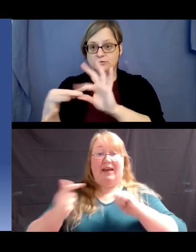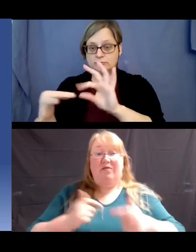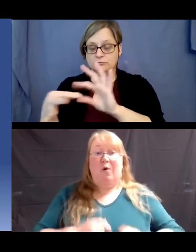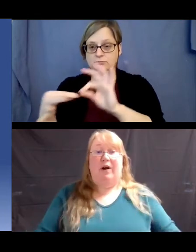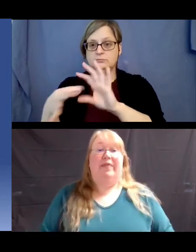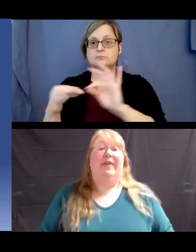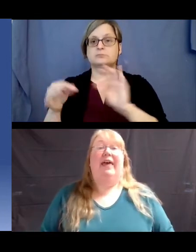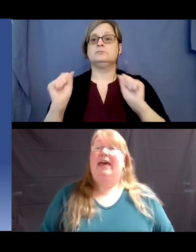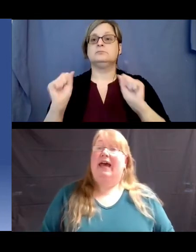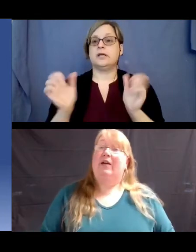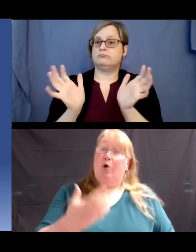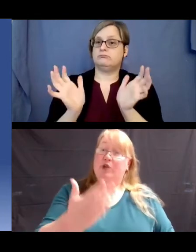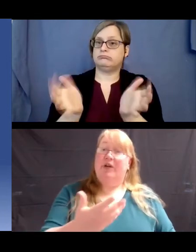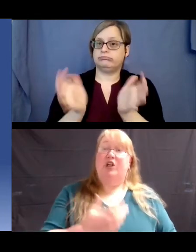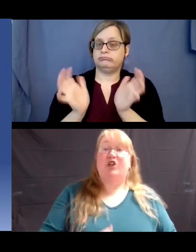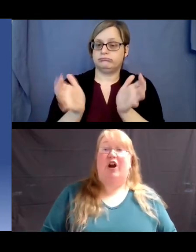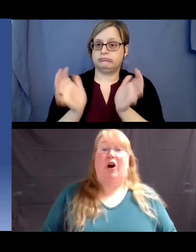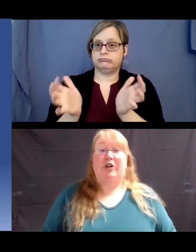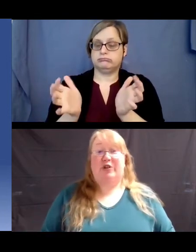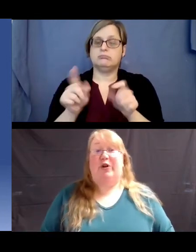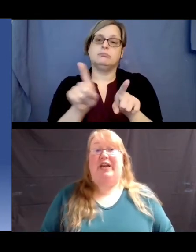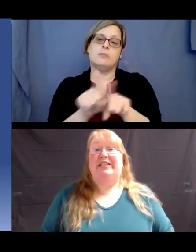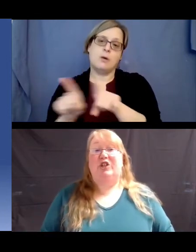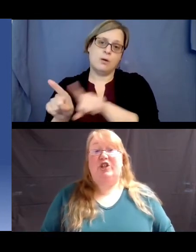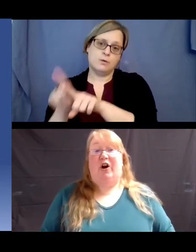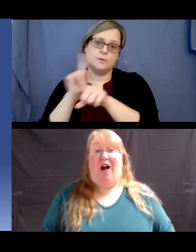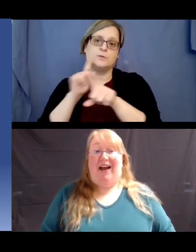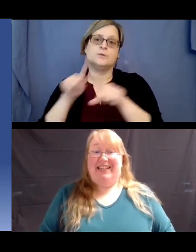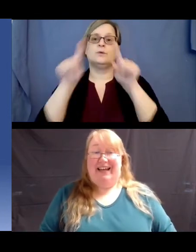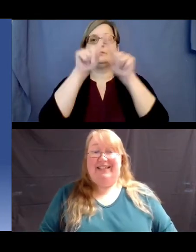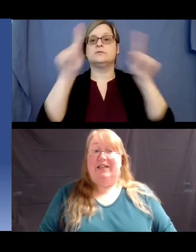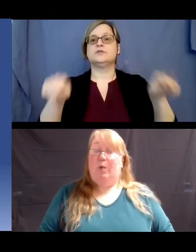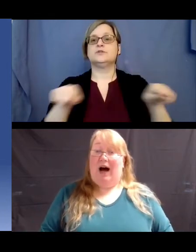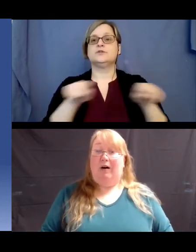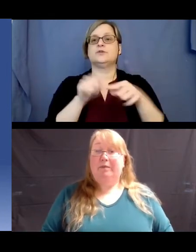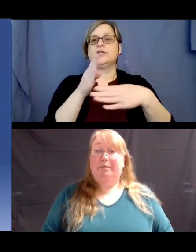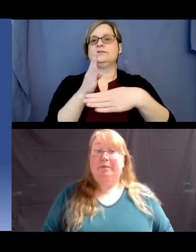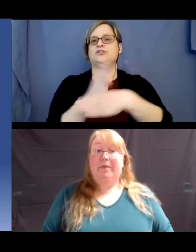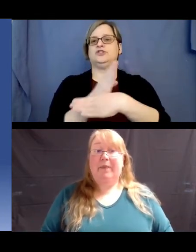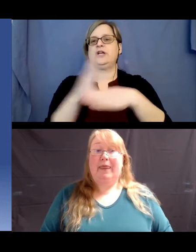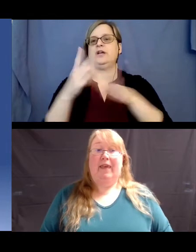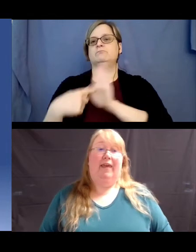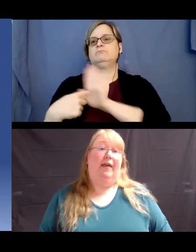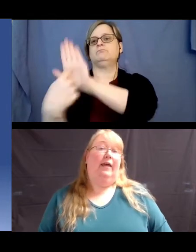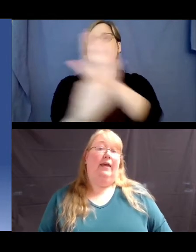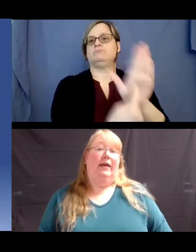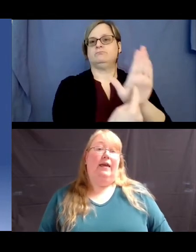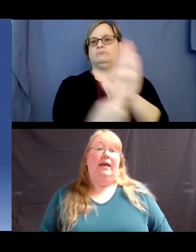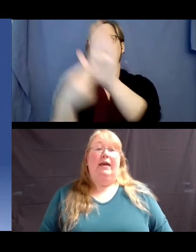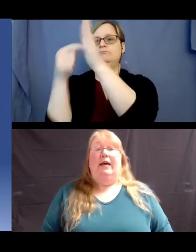back and forth. And of course, we can share our screens and share content as well.